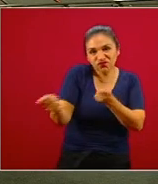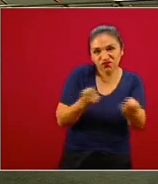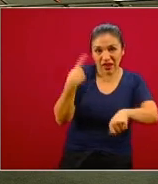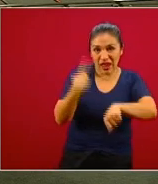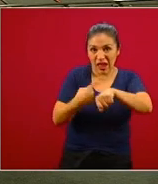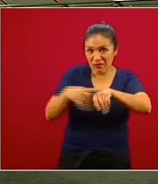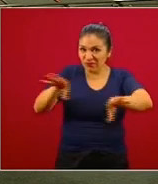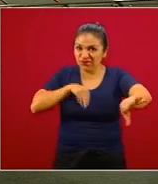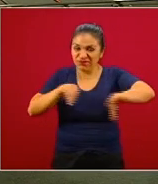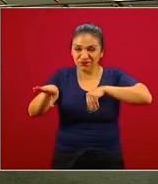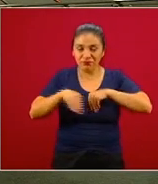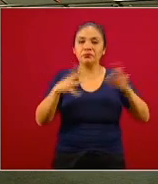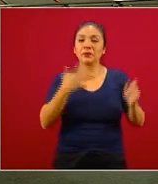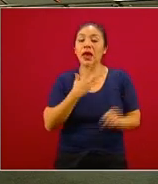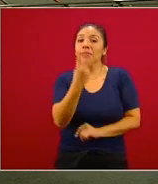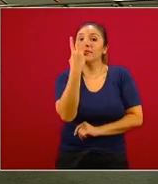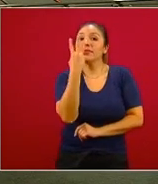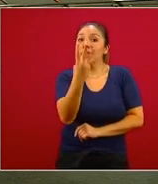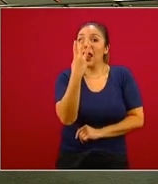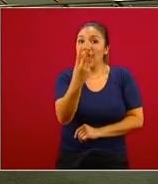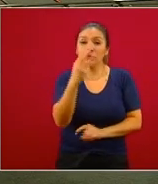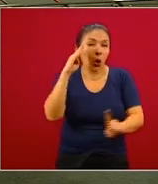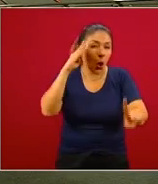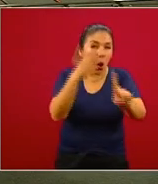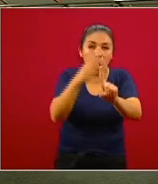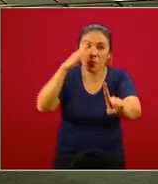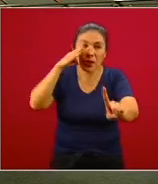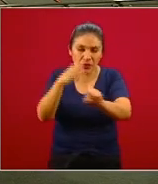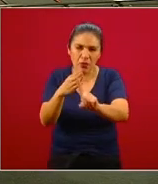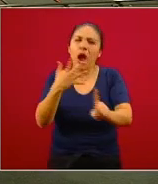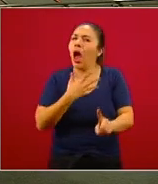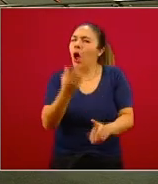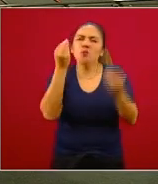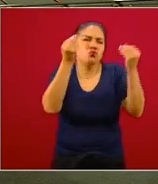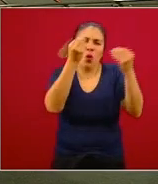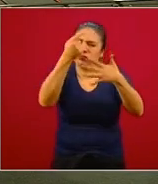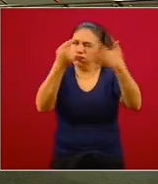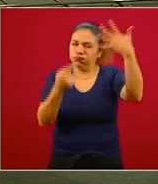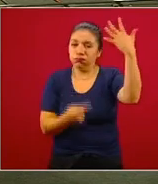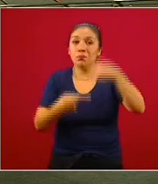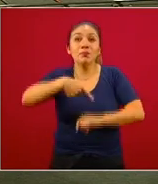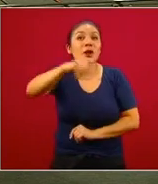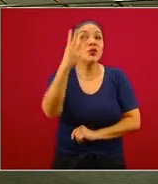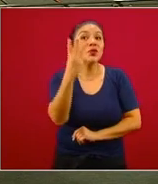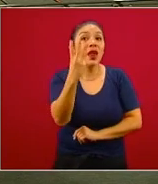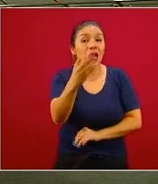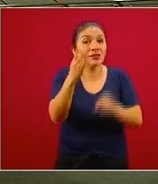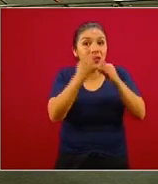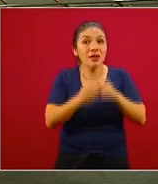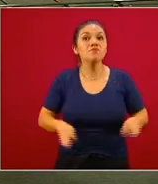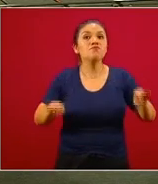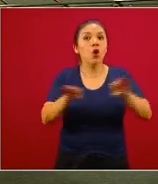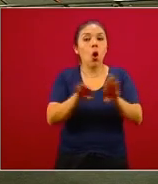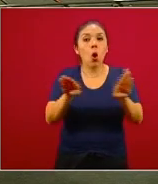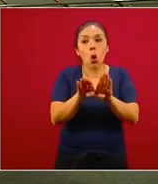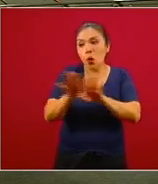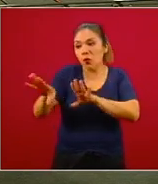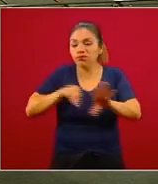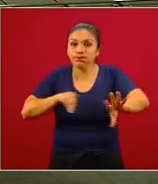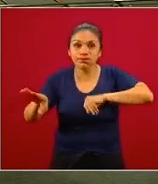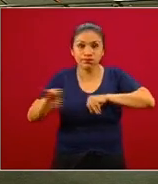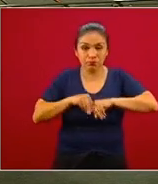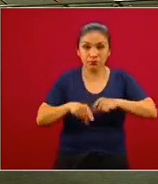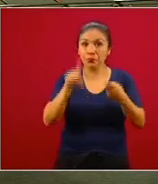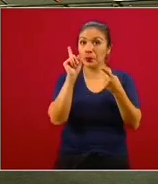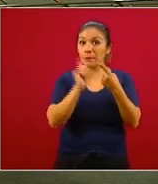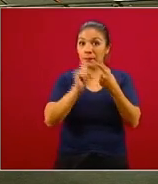So, coming back to the theoretical foundation of how to control an